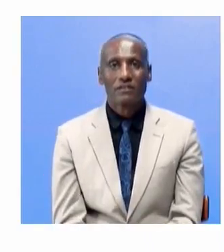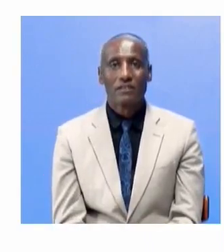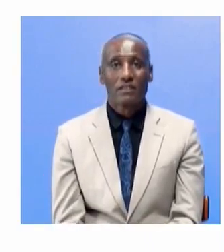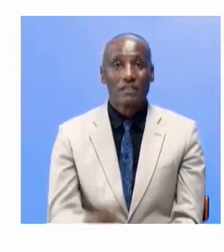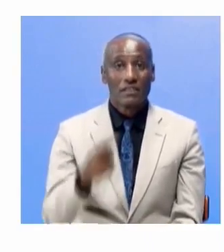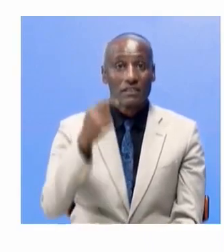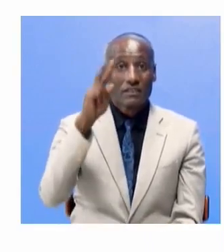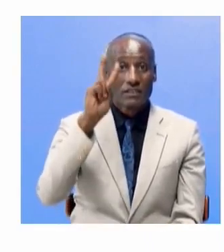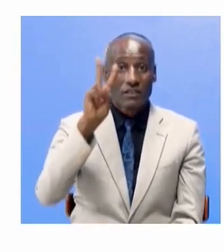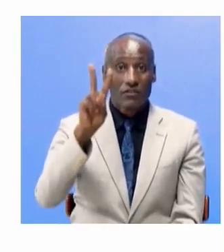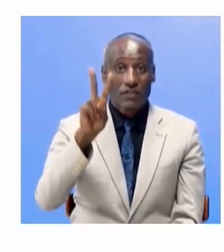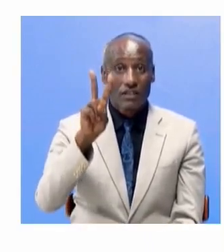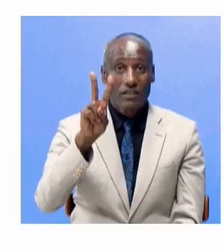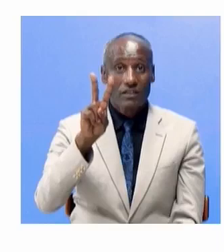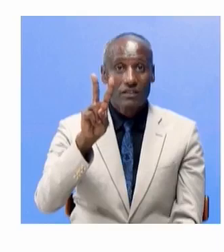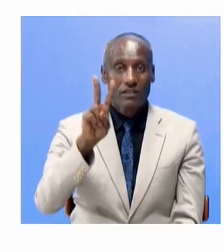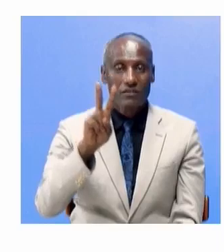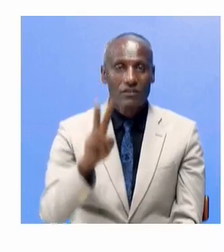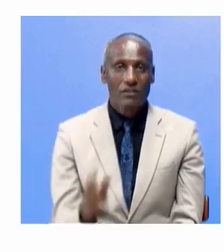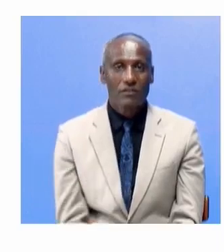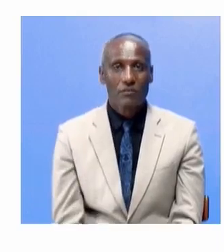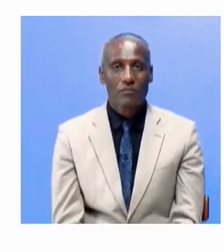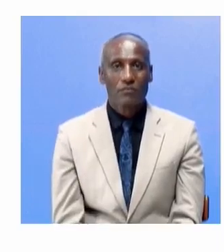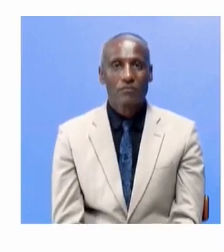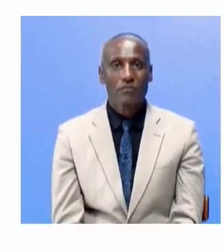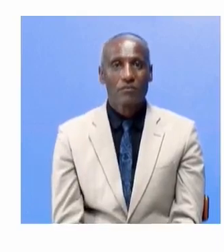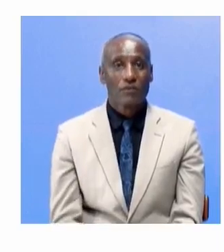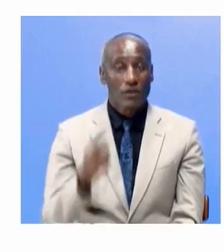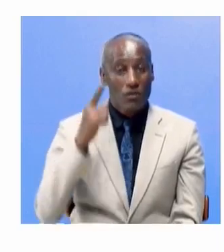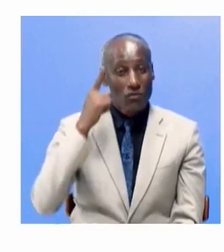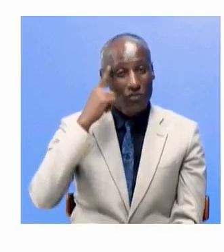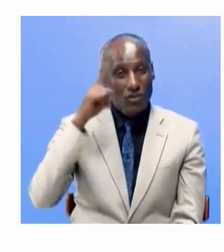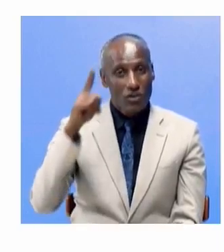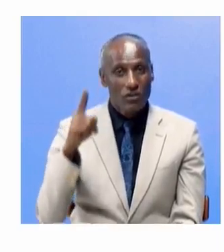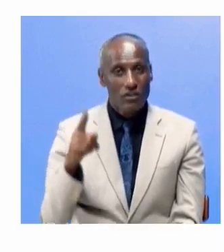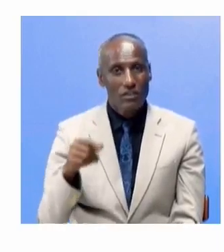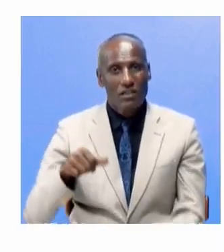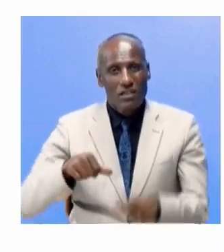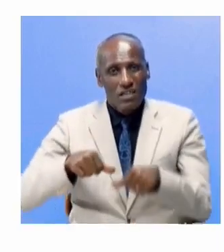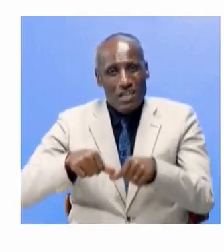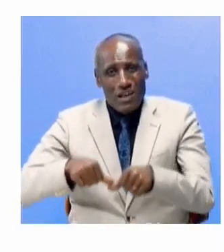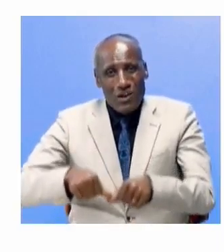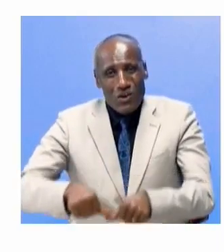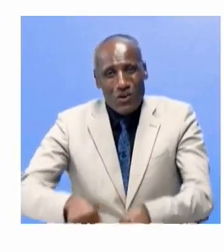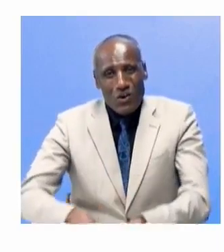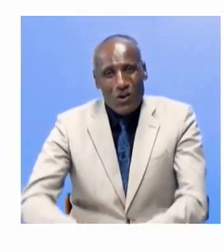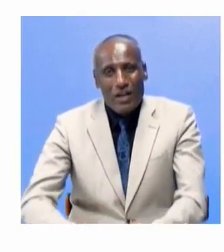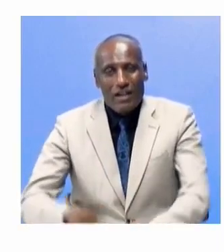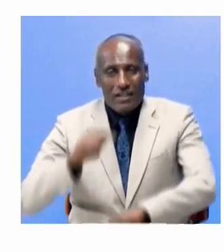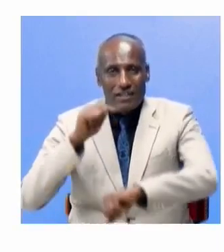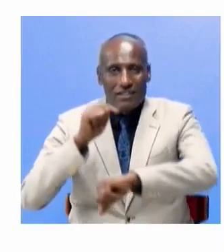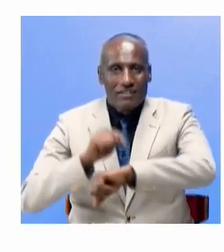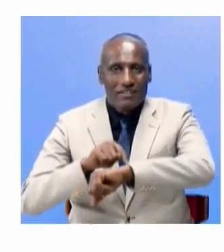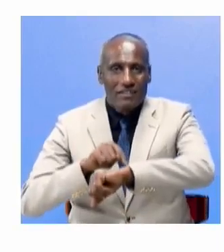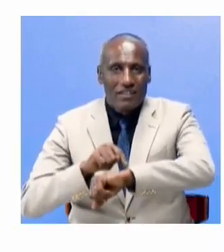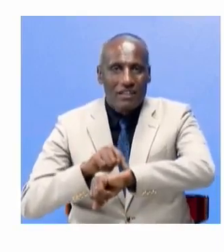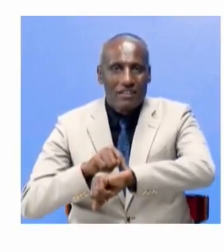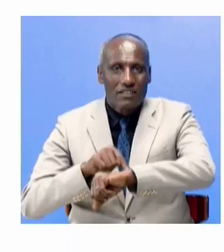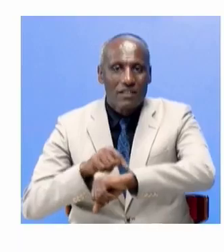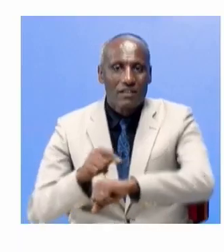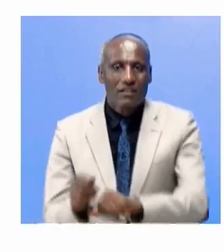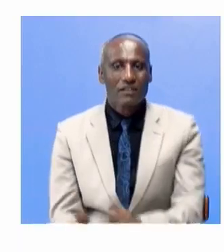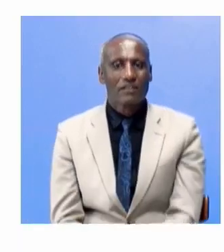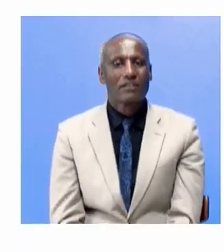TV. We used to watch TV for longer time. For a longer